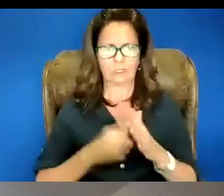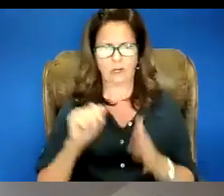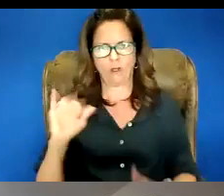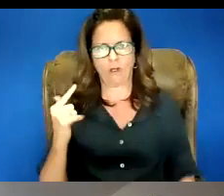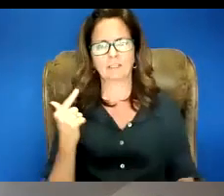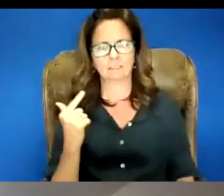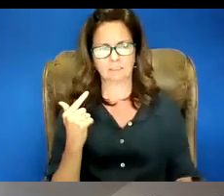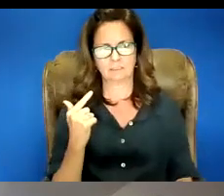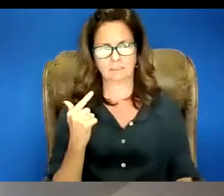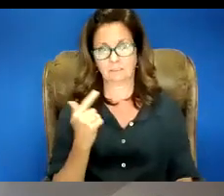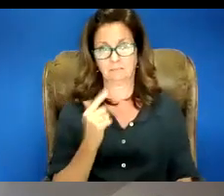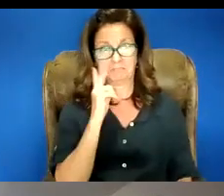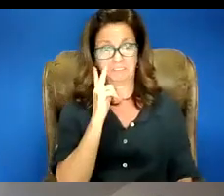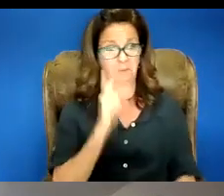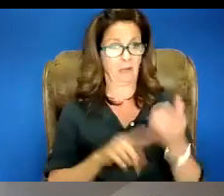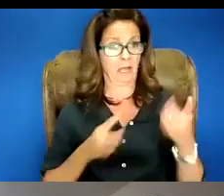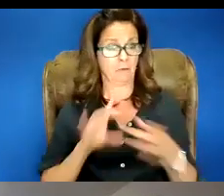we'll see where it goes from there.